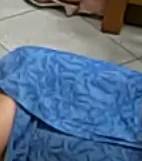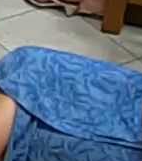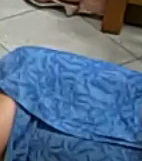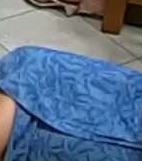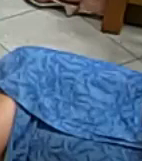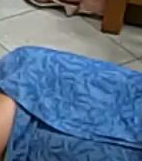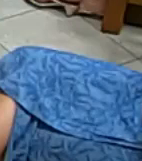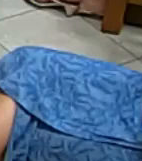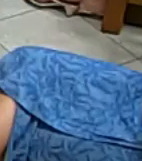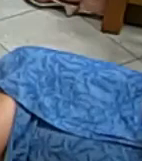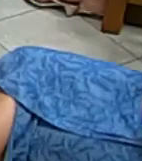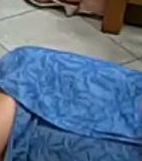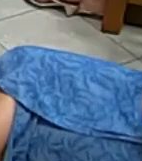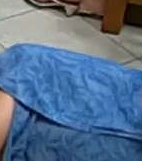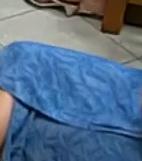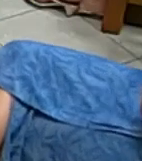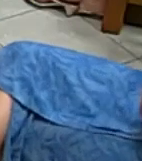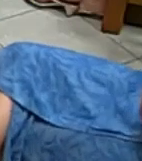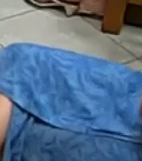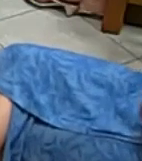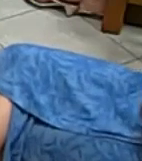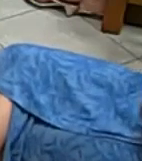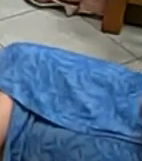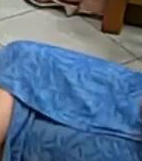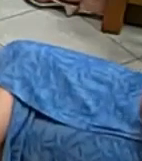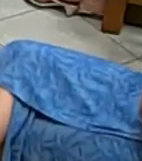receber a transmissão da nossa escola bíblica.